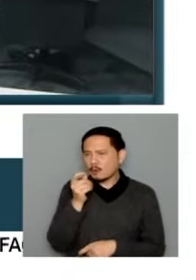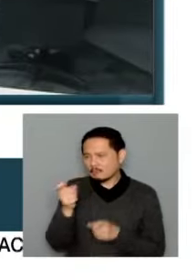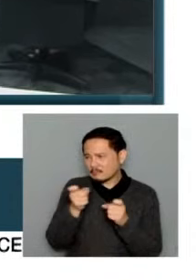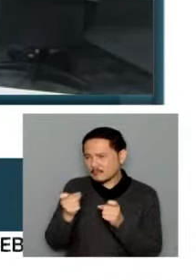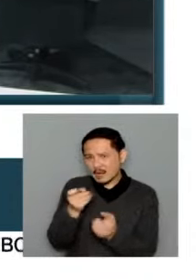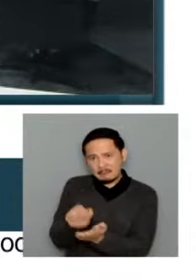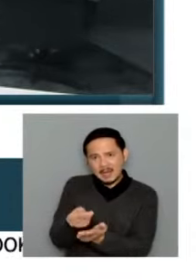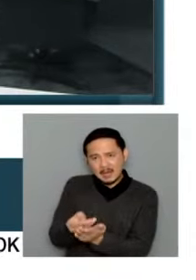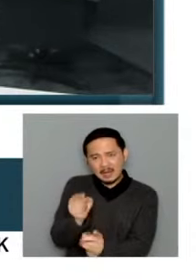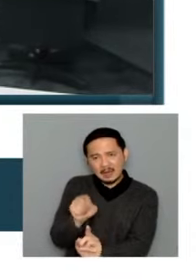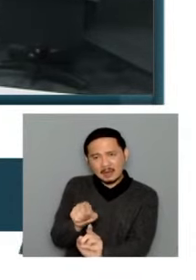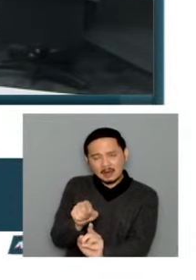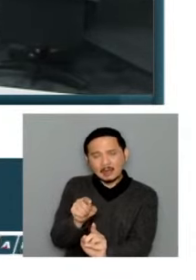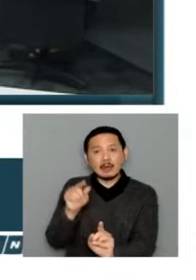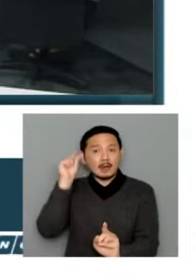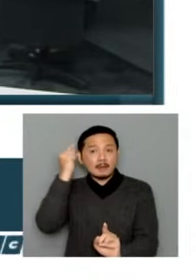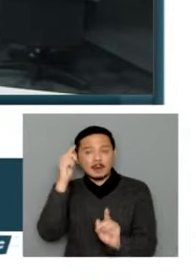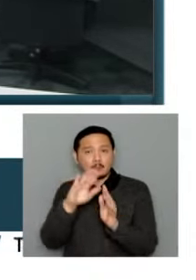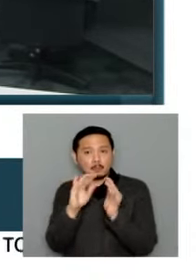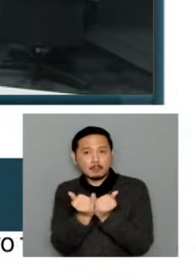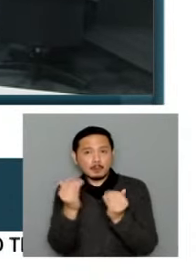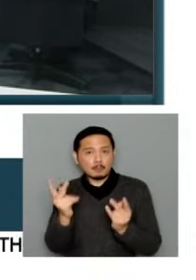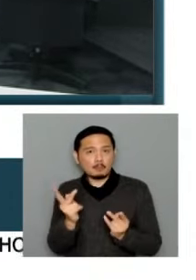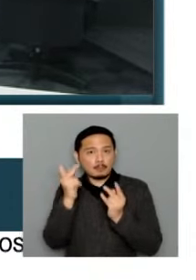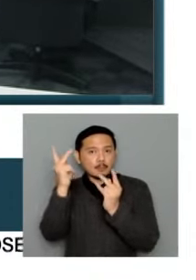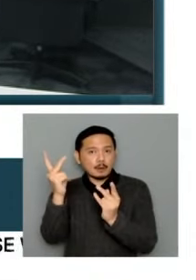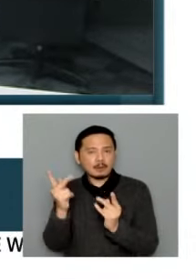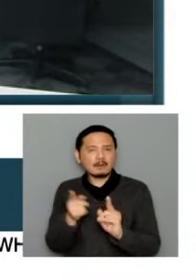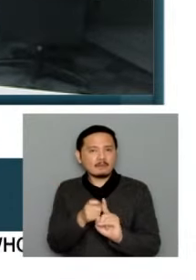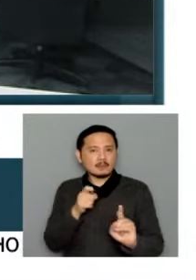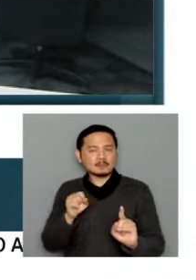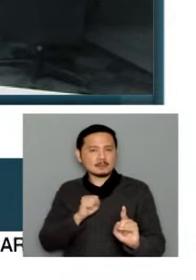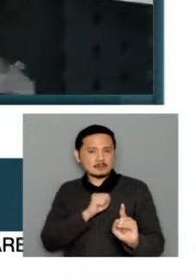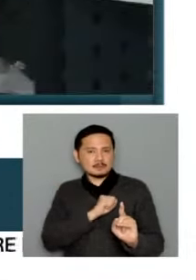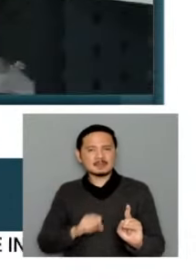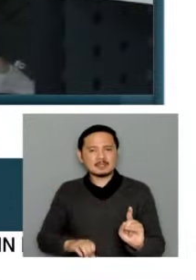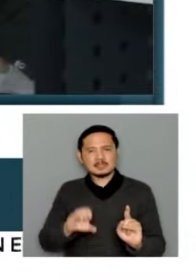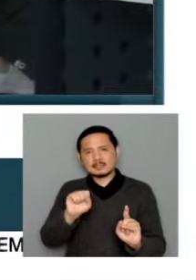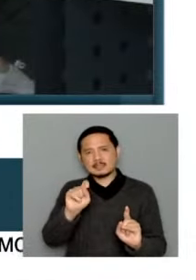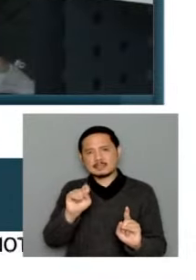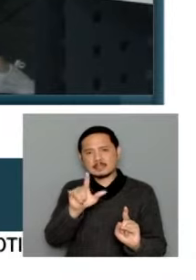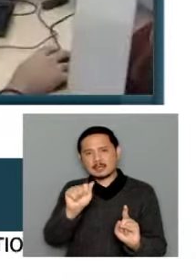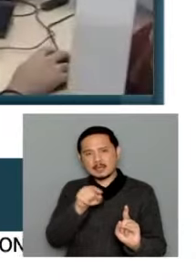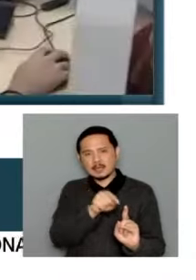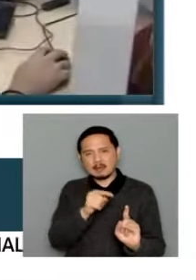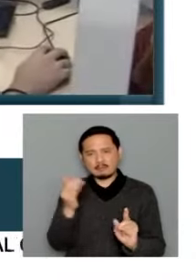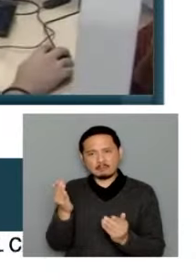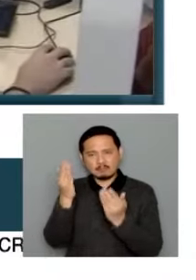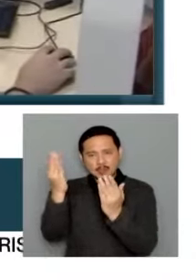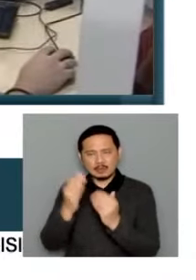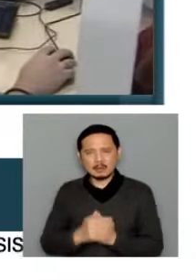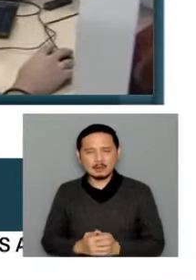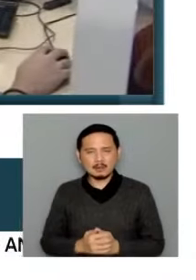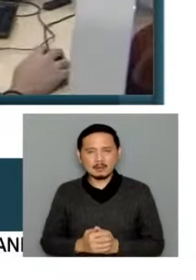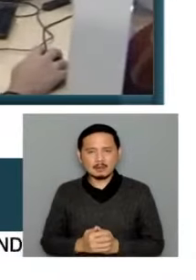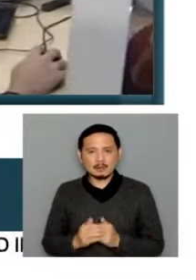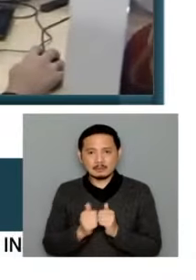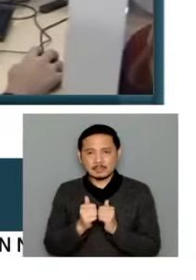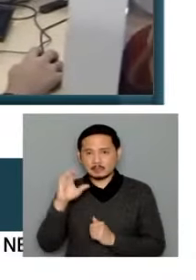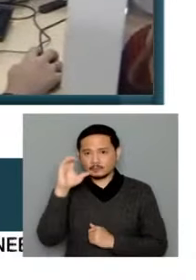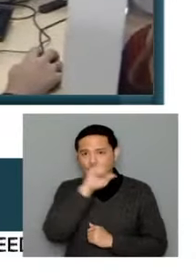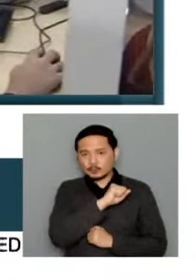government corporation that's being proposed by Congresswoman Stella Kimbo. So we would assume that it would be judged by